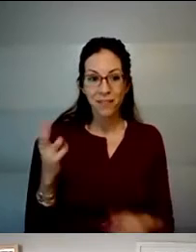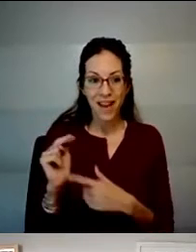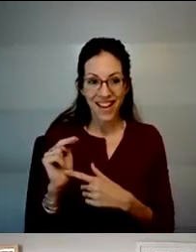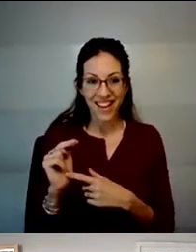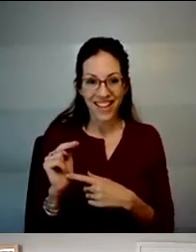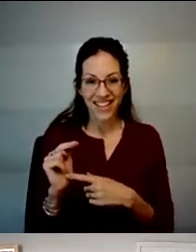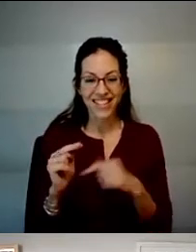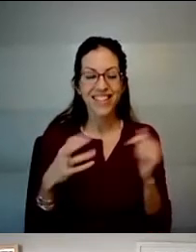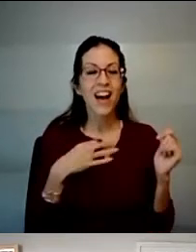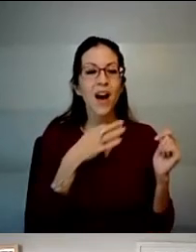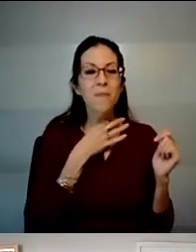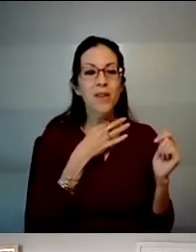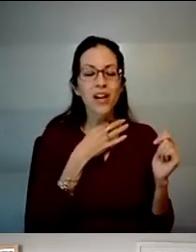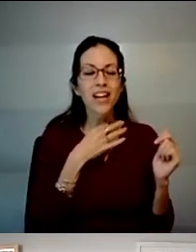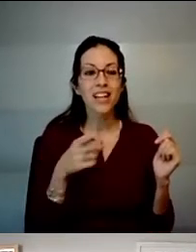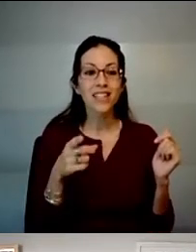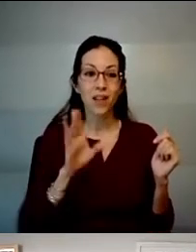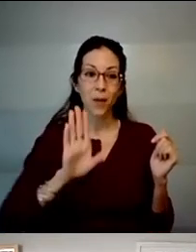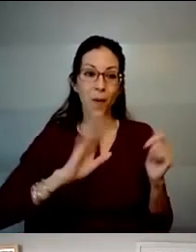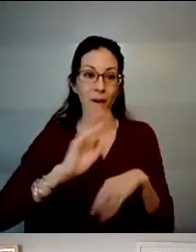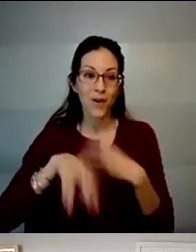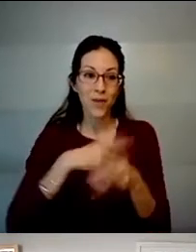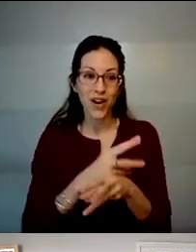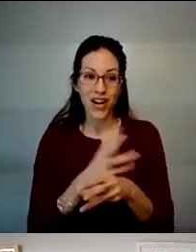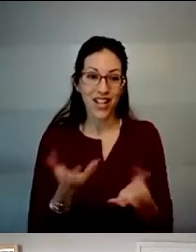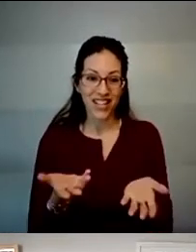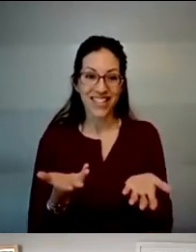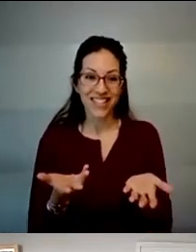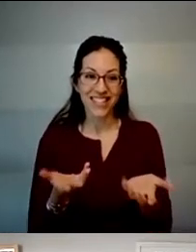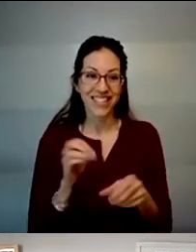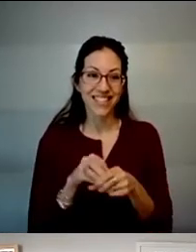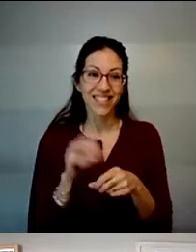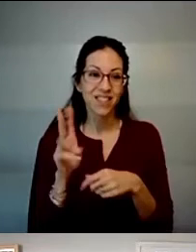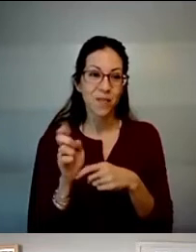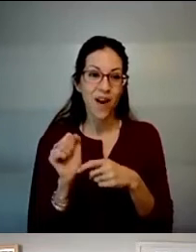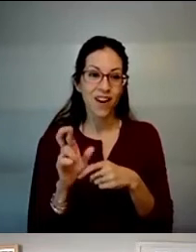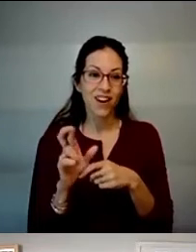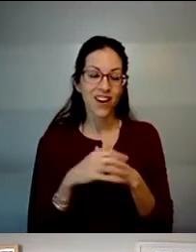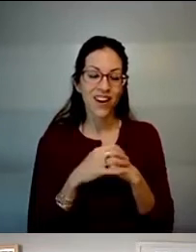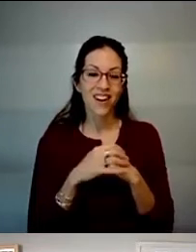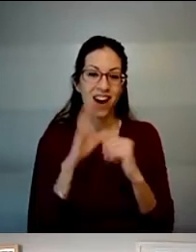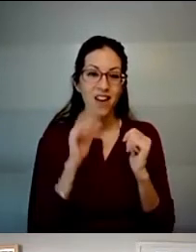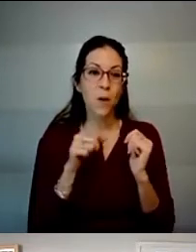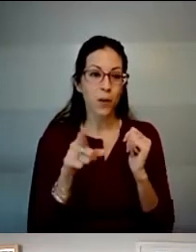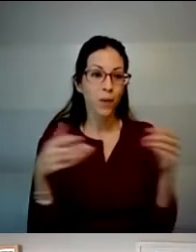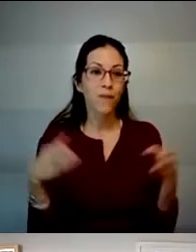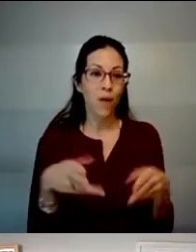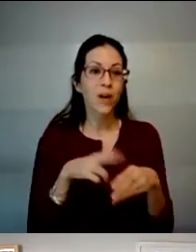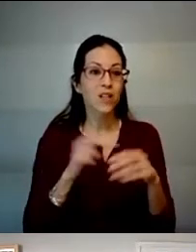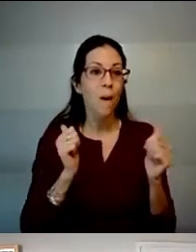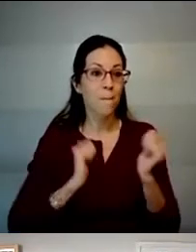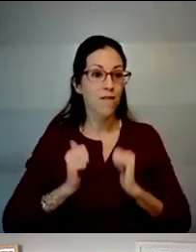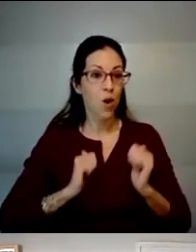about, you know, the world you are in at the Walker. And I know you have a focus on performing arts programs.